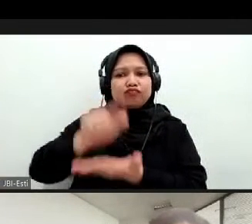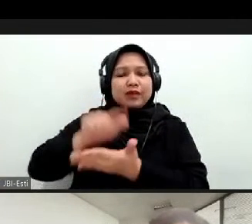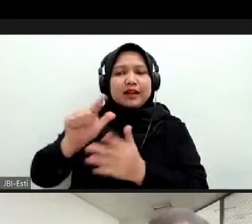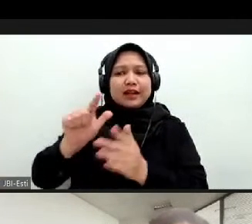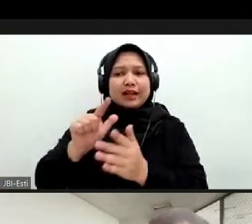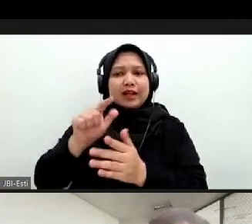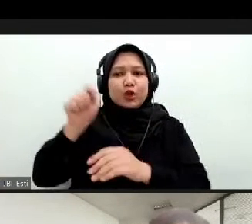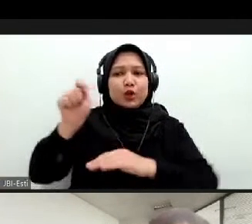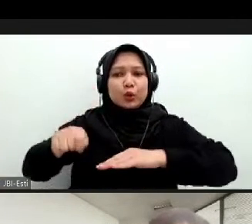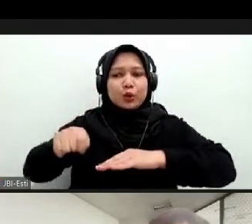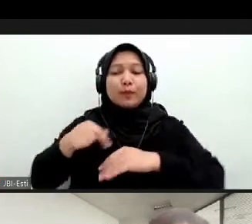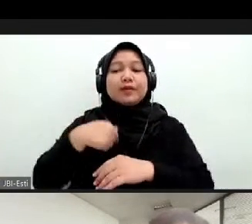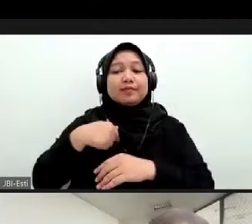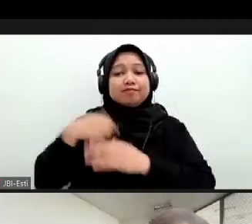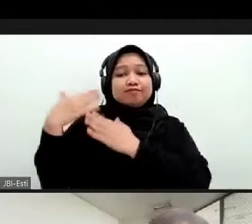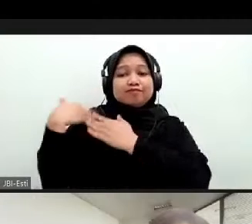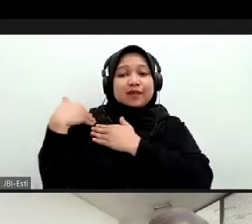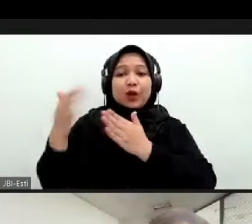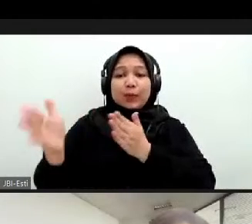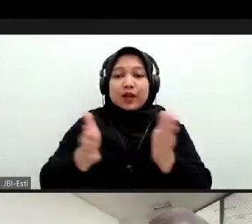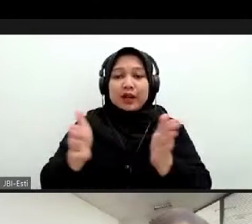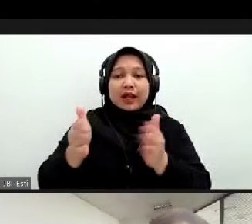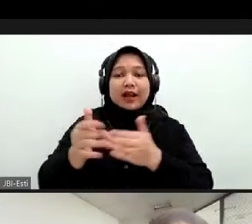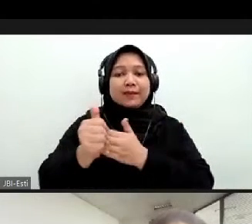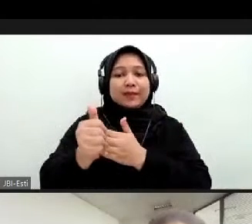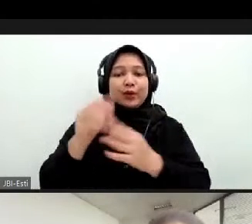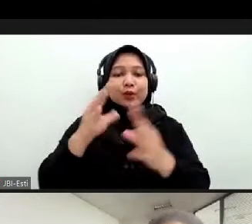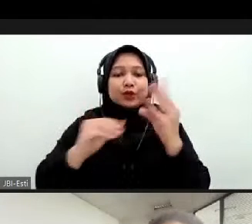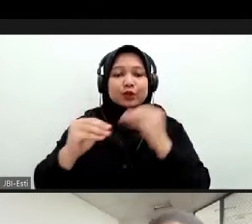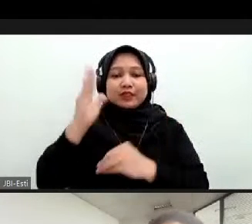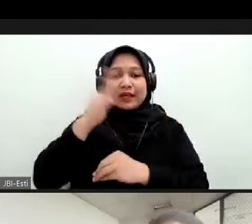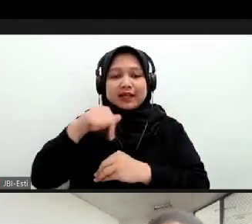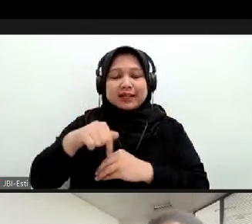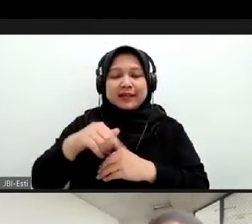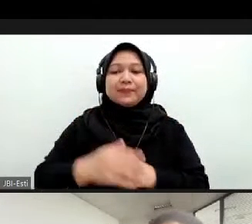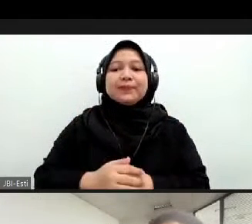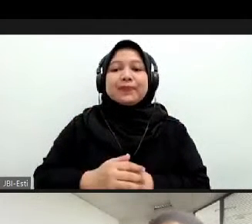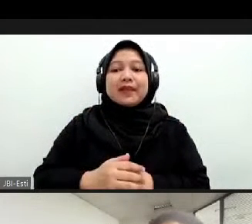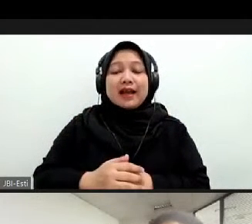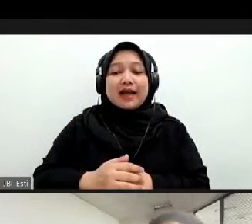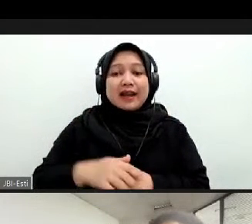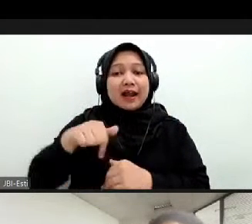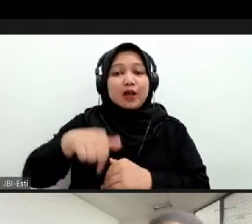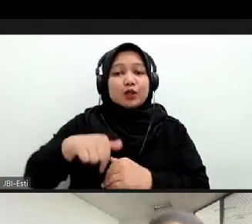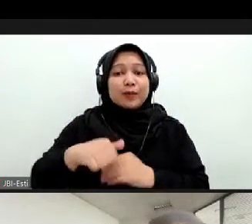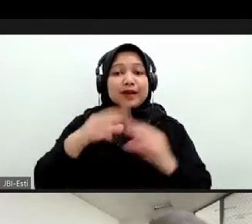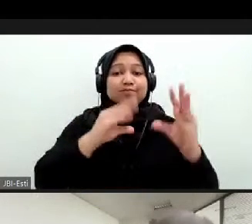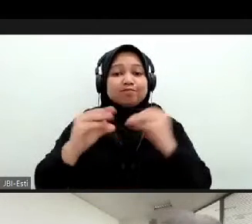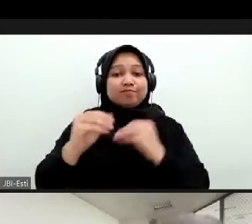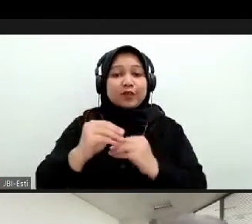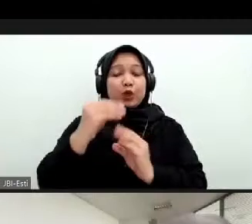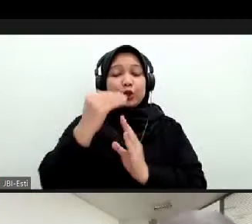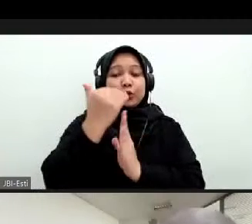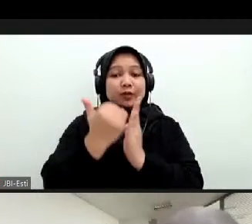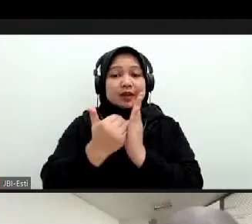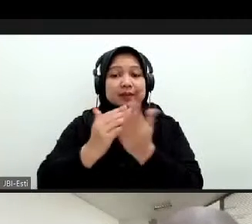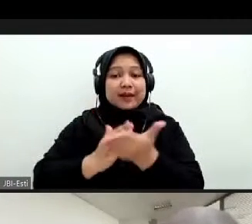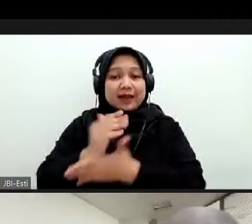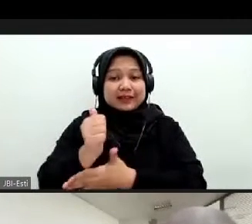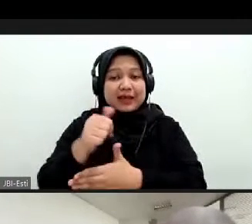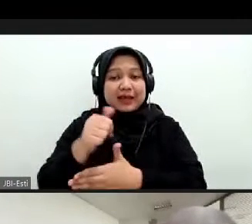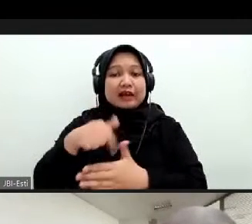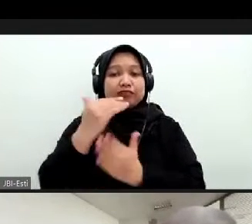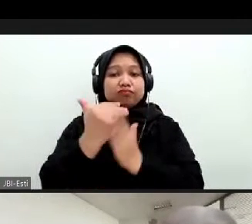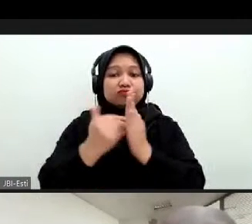moderator who will guide throughout the discussion. Guna kelancaran webinar pada hari ini, maka saya akan membacakan beberapa aturan yang sekiranya perlu disampaikan